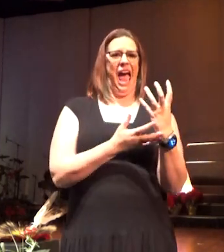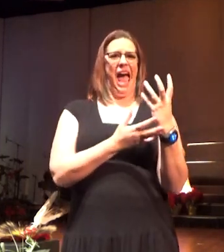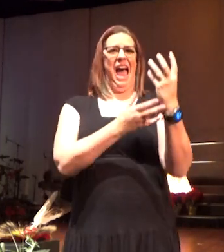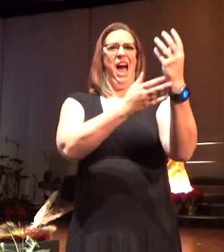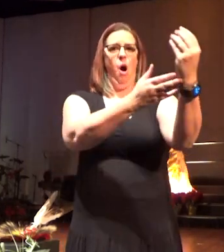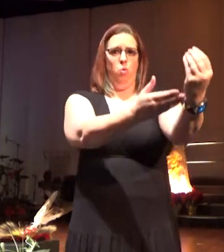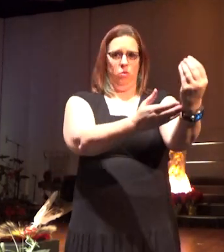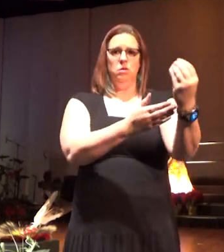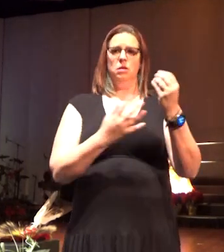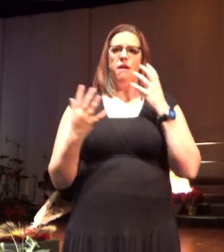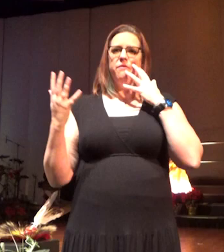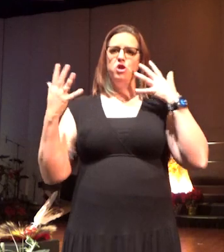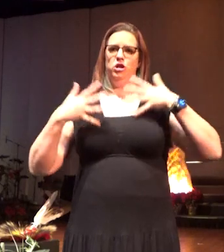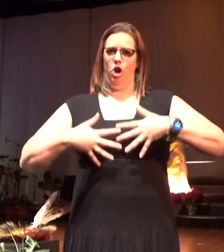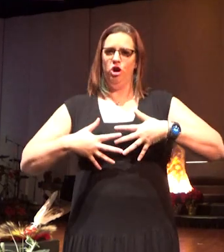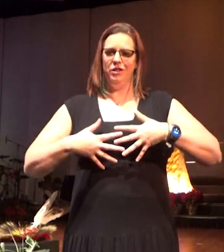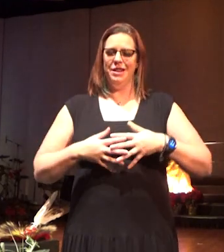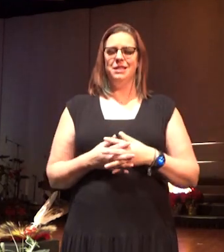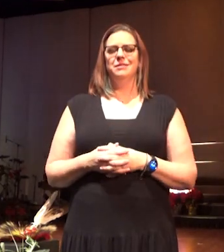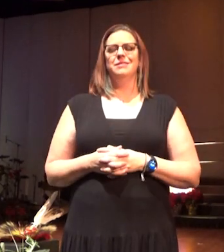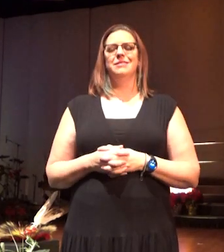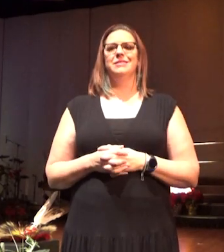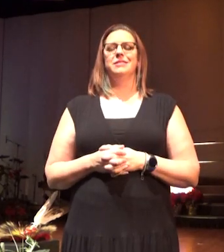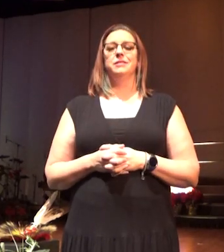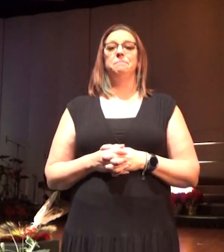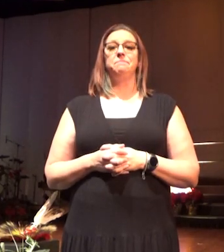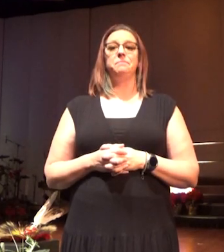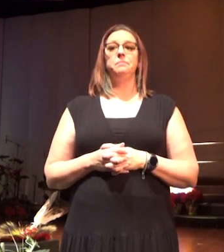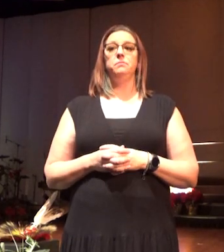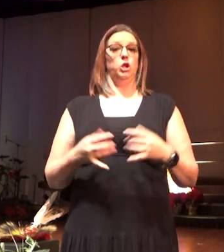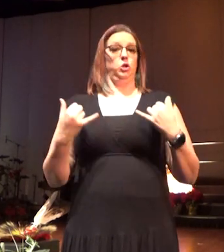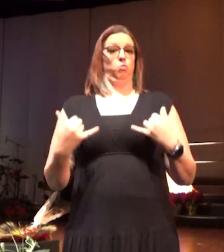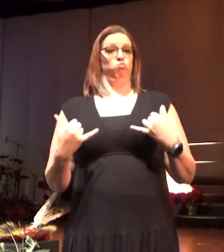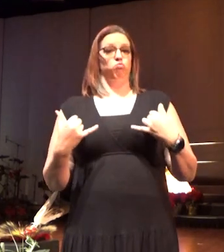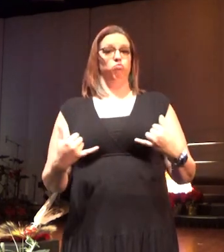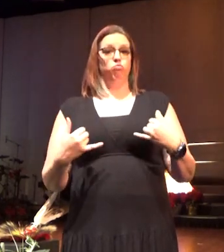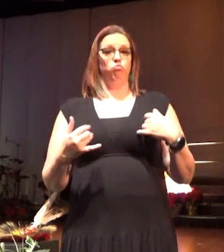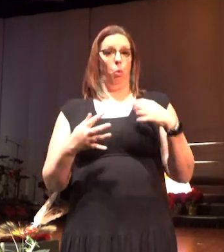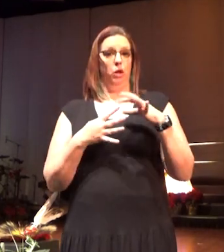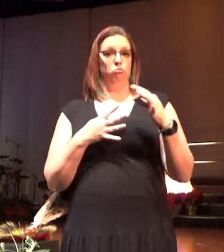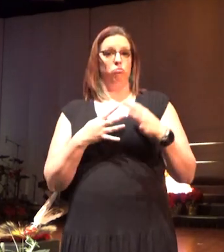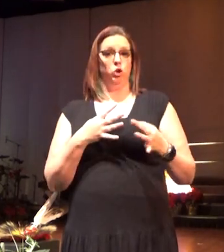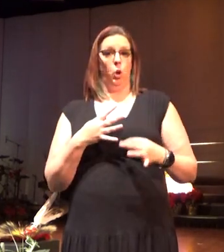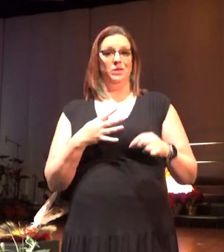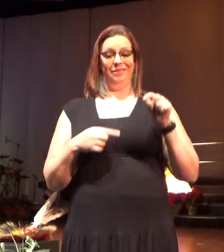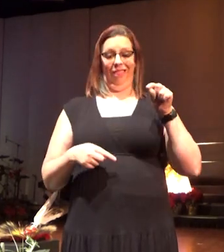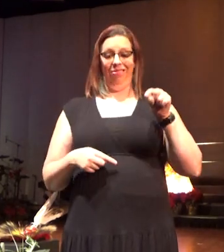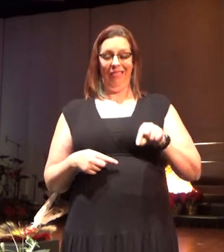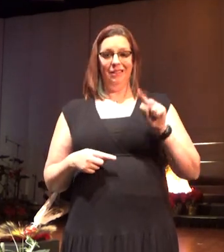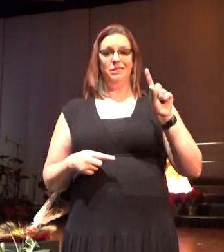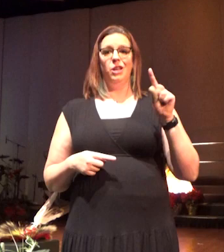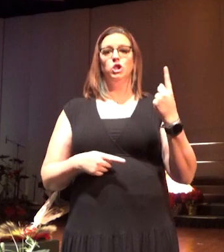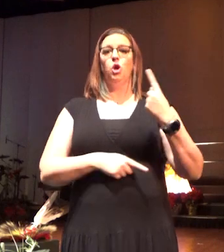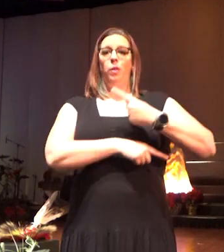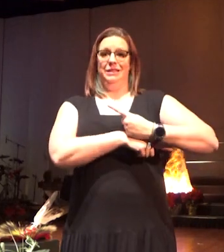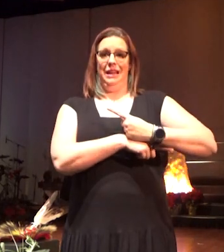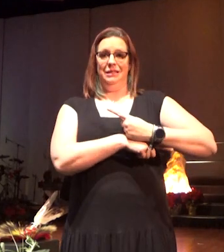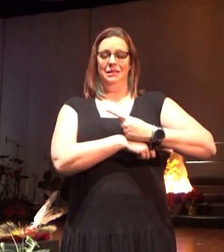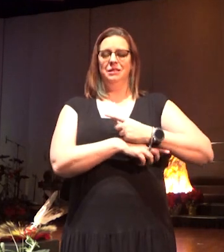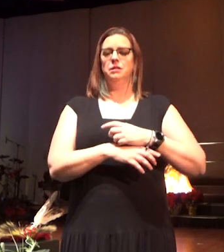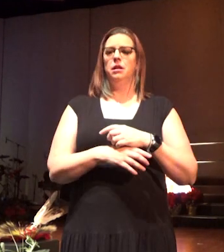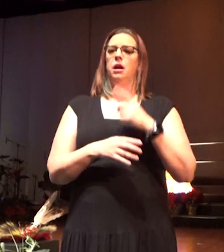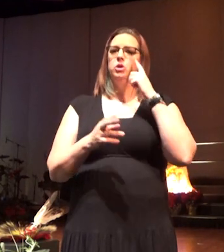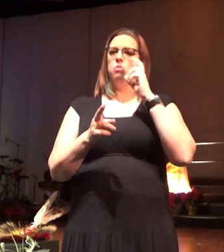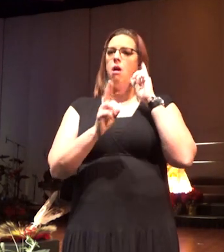out of darkness. And so we have chosen this solstice to be able to honor